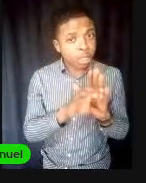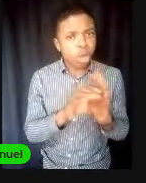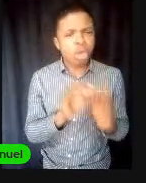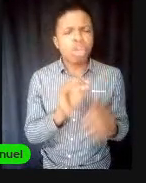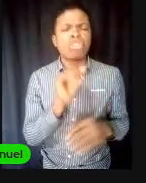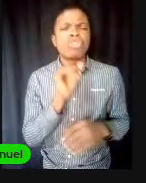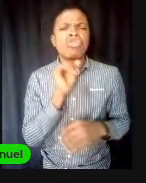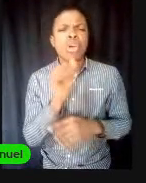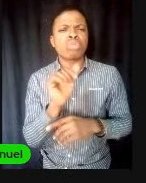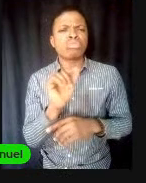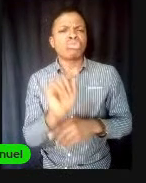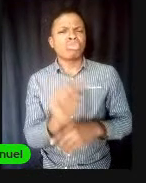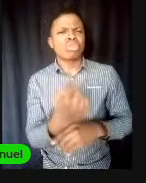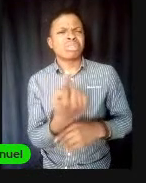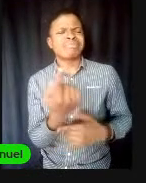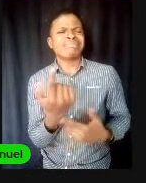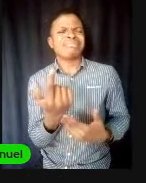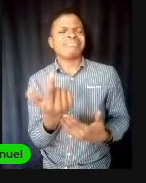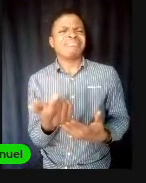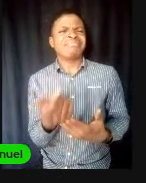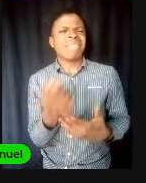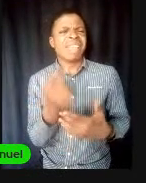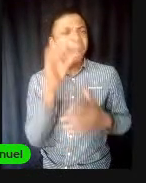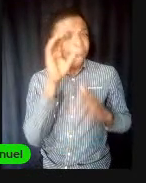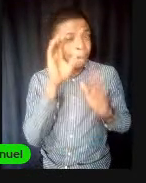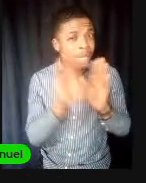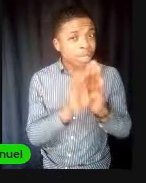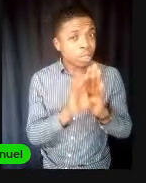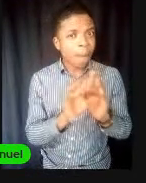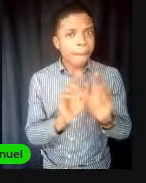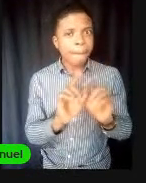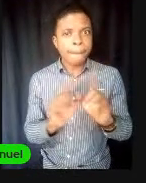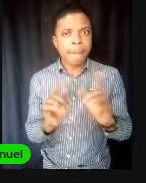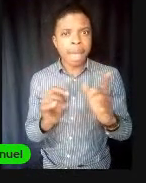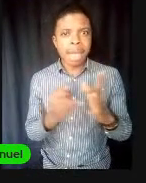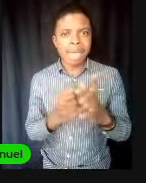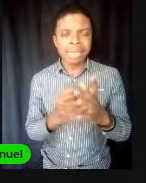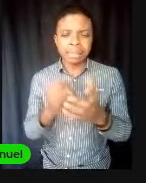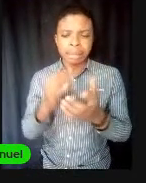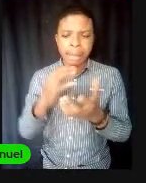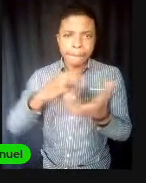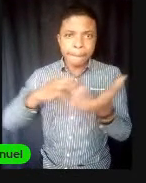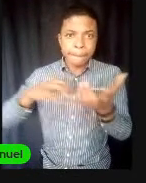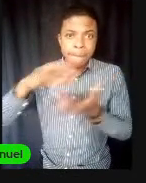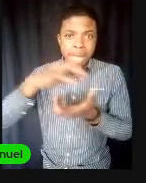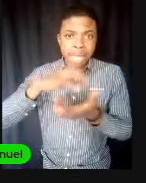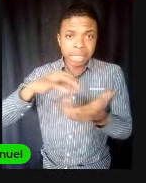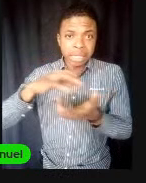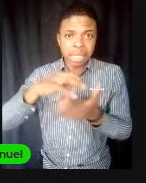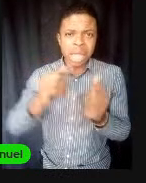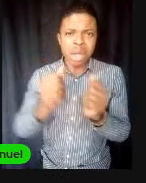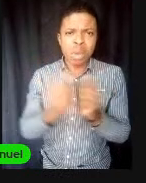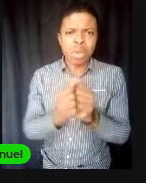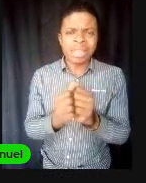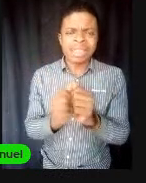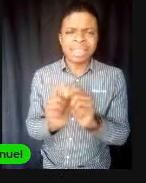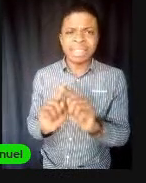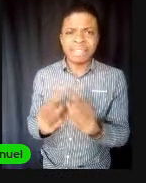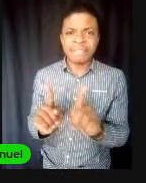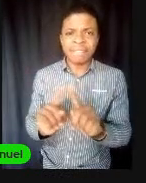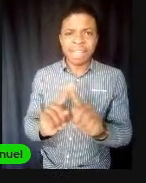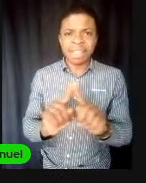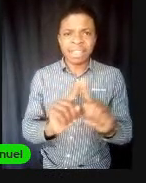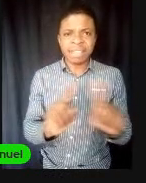but combined with other elements. Other elements. In our next lesson, we will look at all those elements,